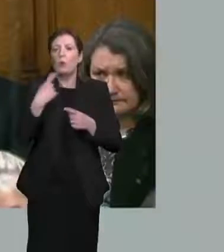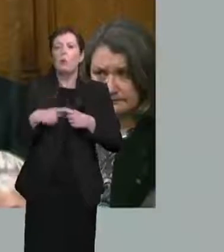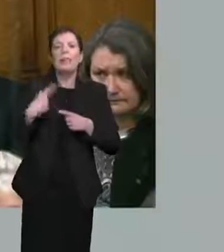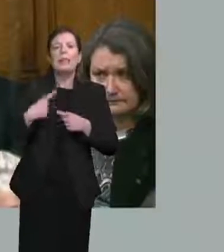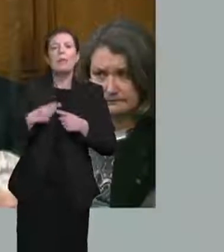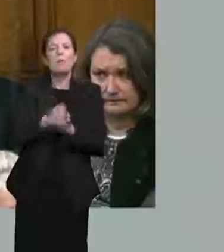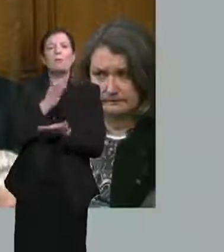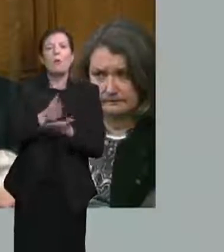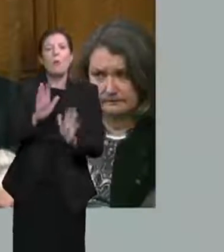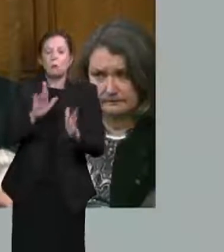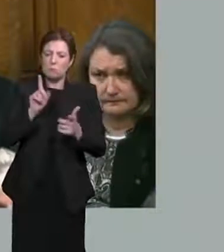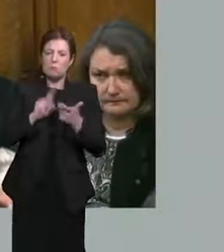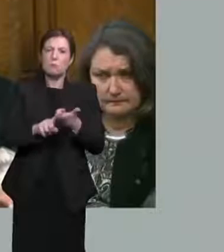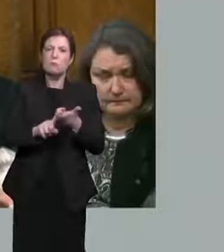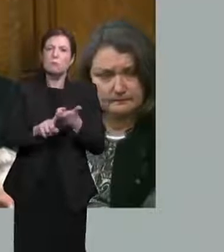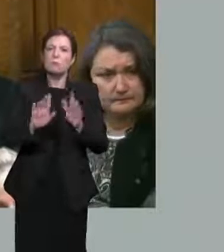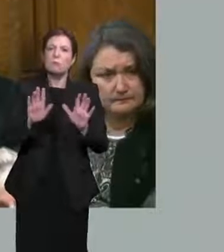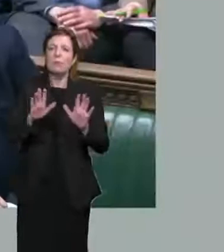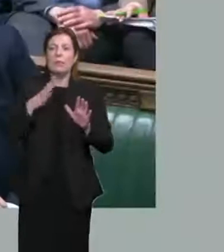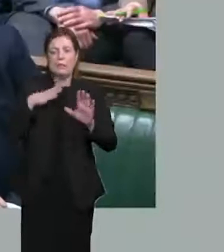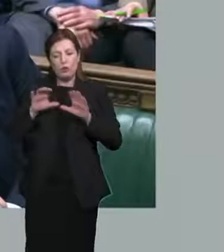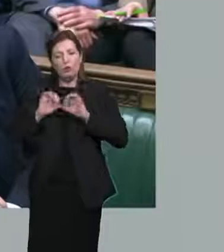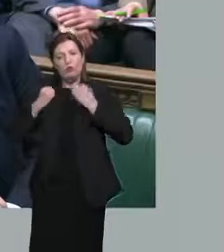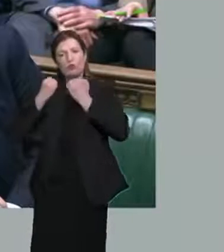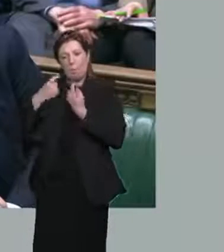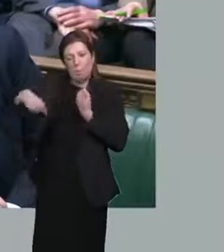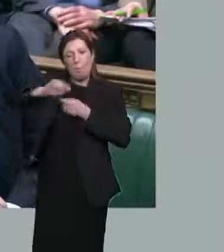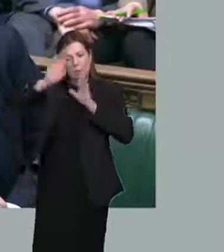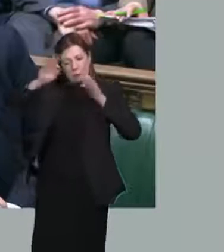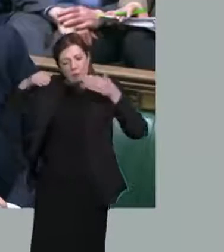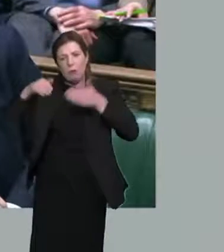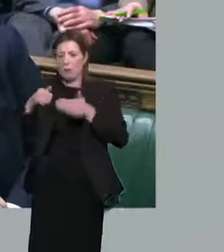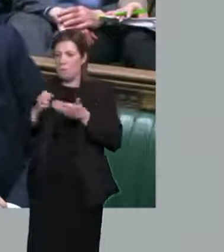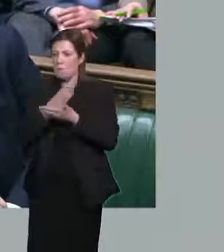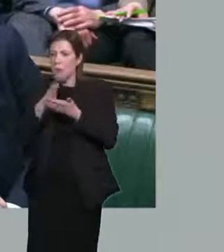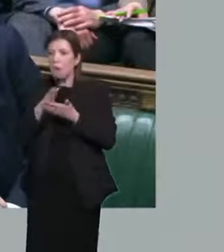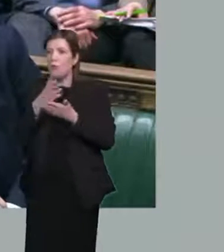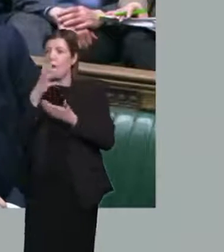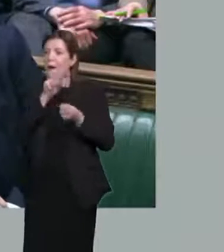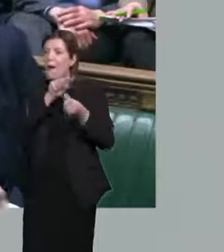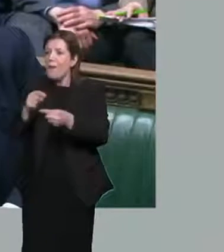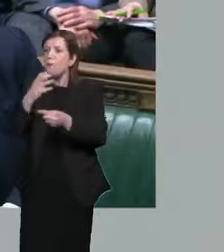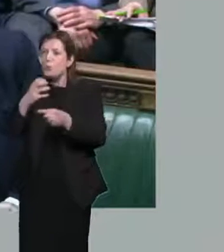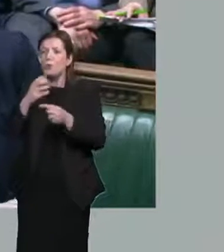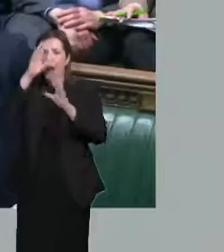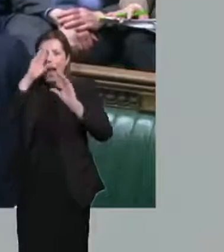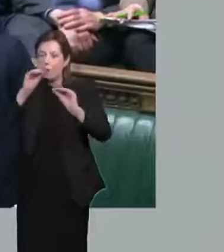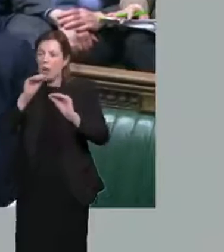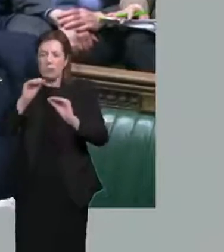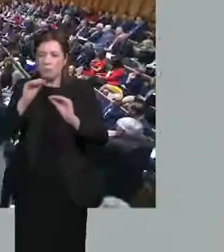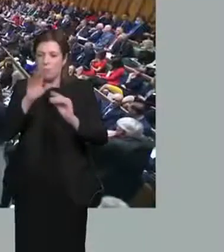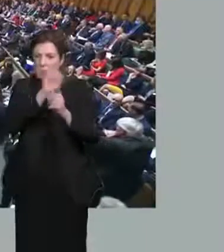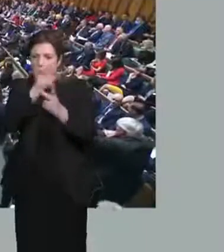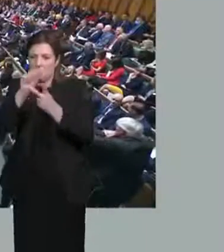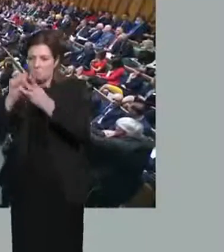it's also important that we have an anti-Semitism task force devoted to rooting out anti-Semitism in education at all